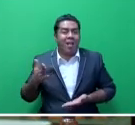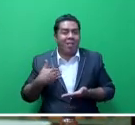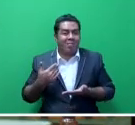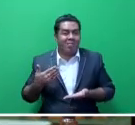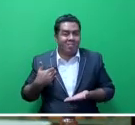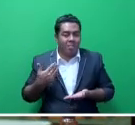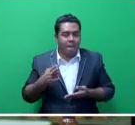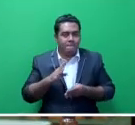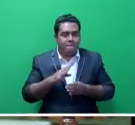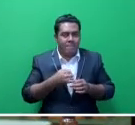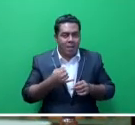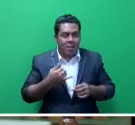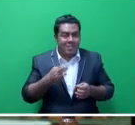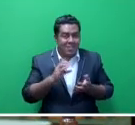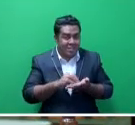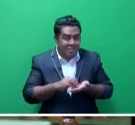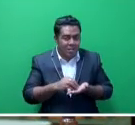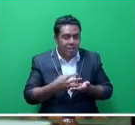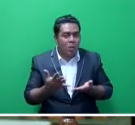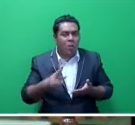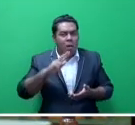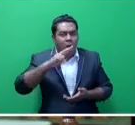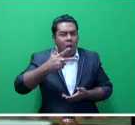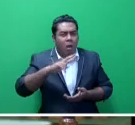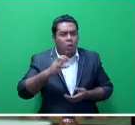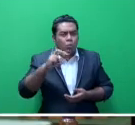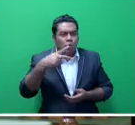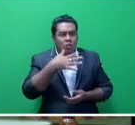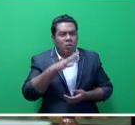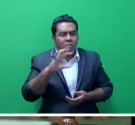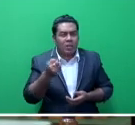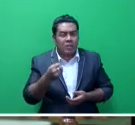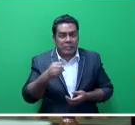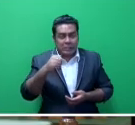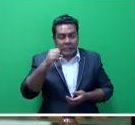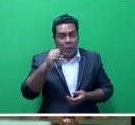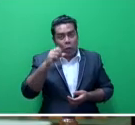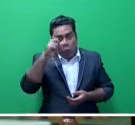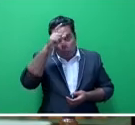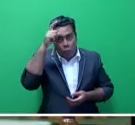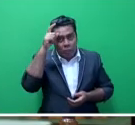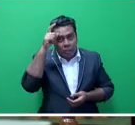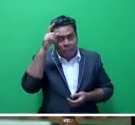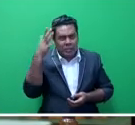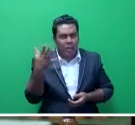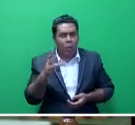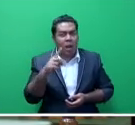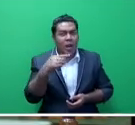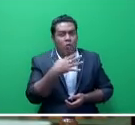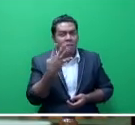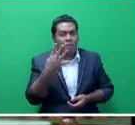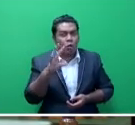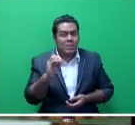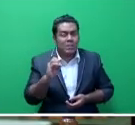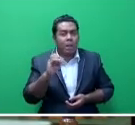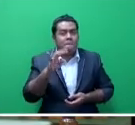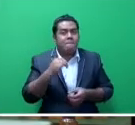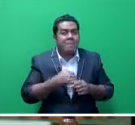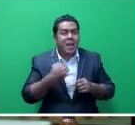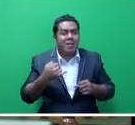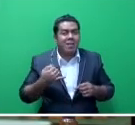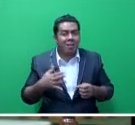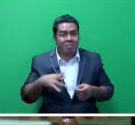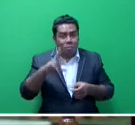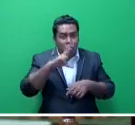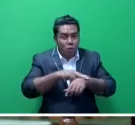resources. The ministry will hire additional 238 intern nurses, 140 medical interns,